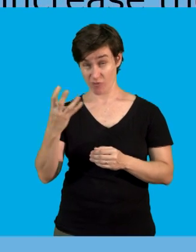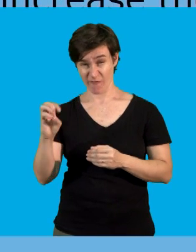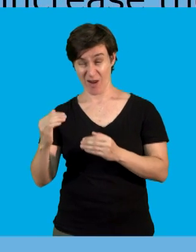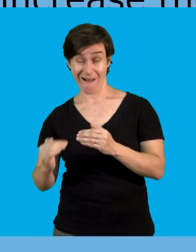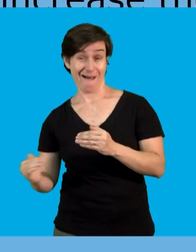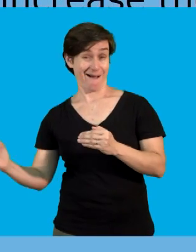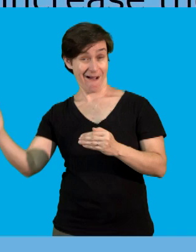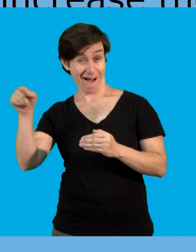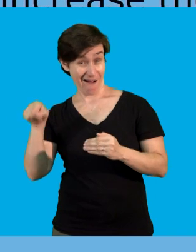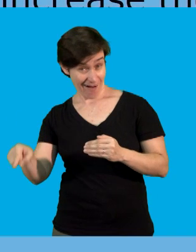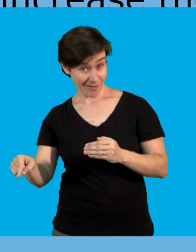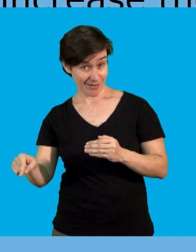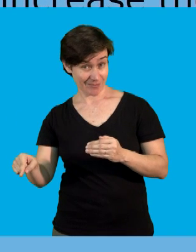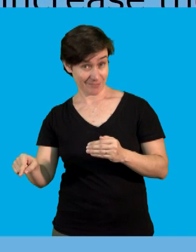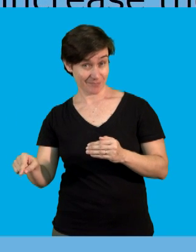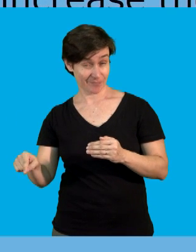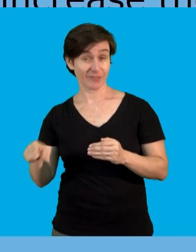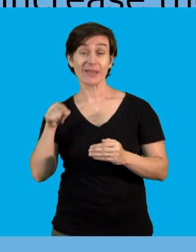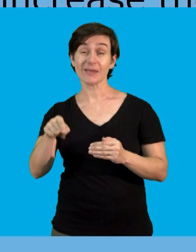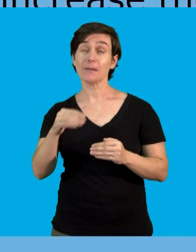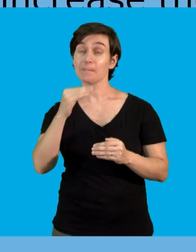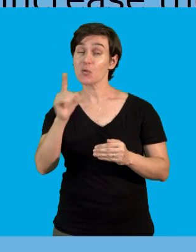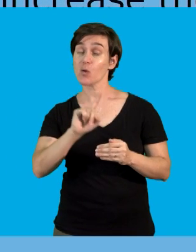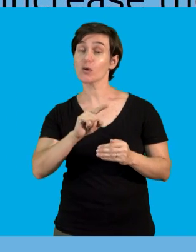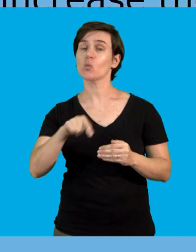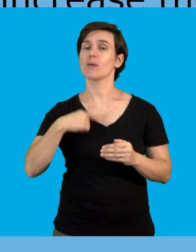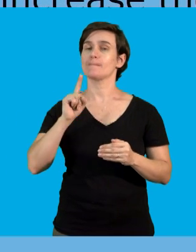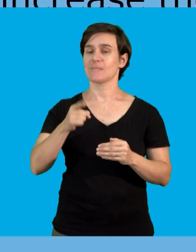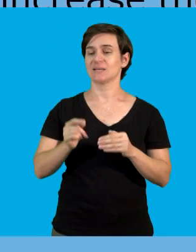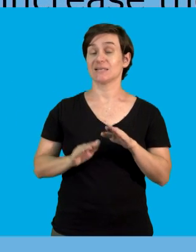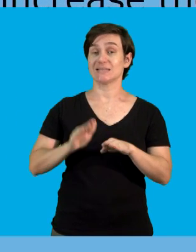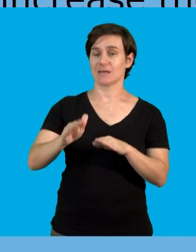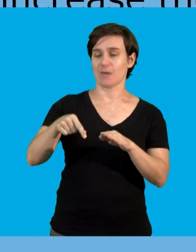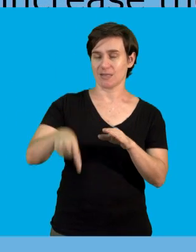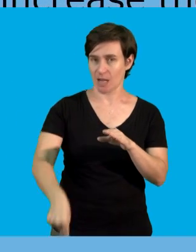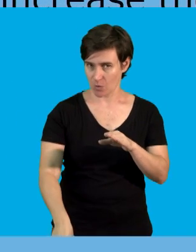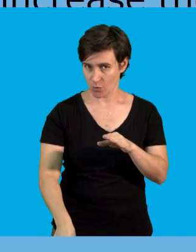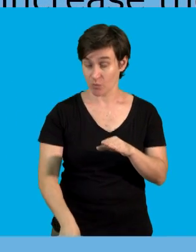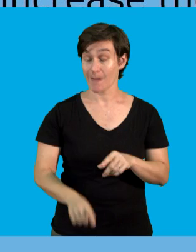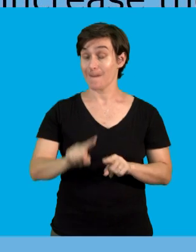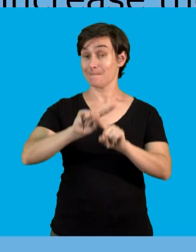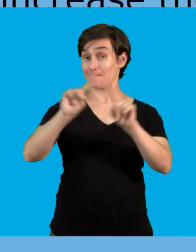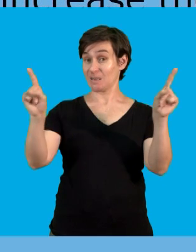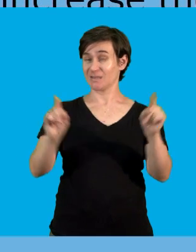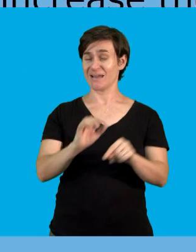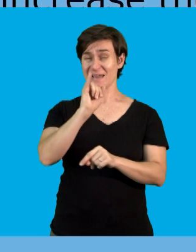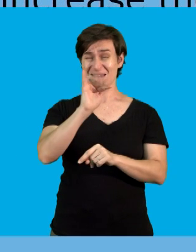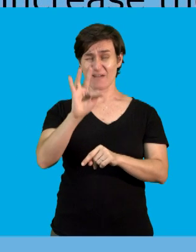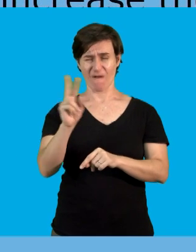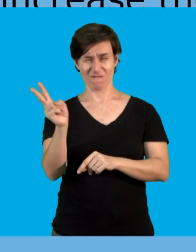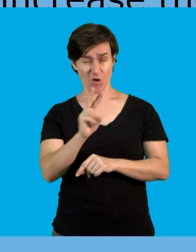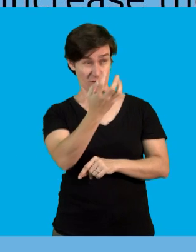220 to 240 volts, then it therefore needs to be stepped down. However,